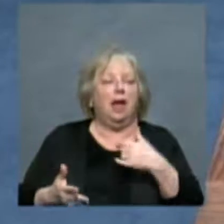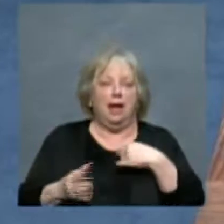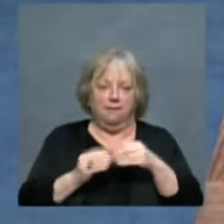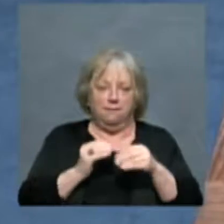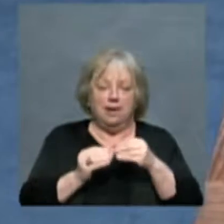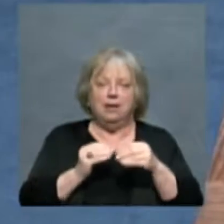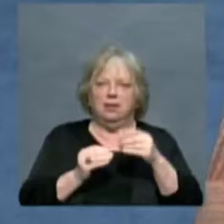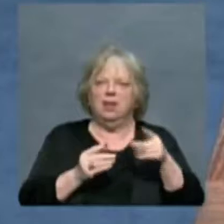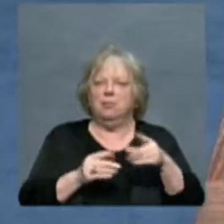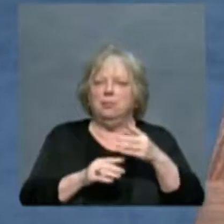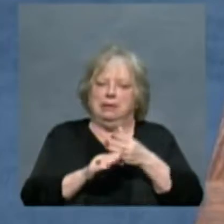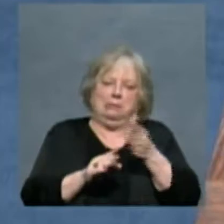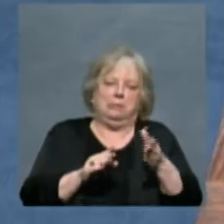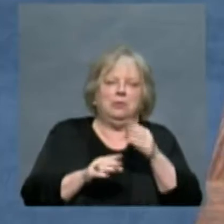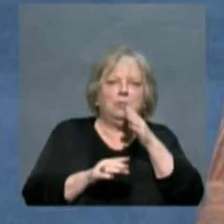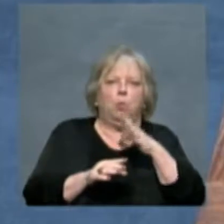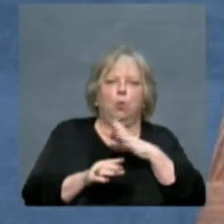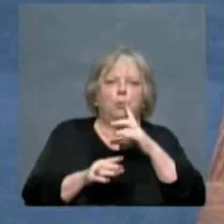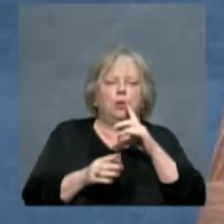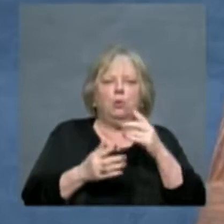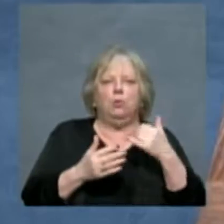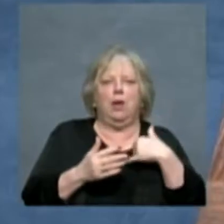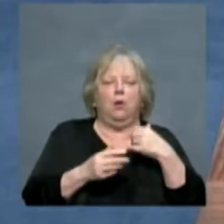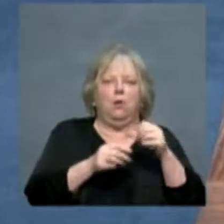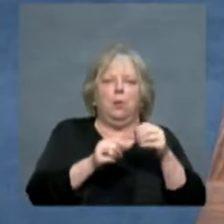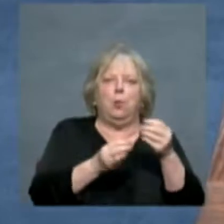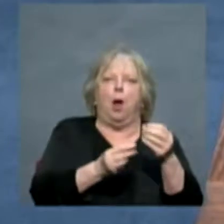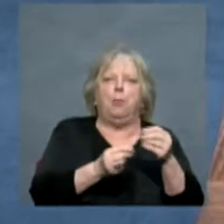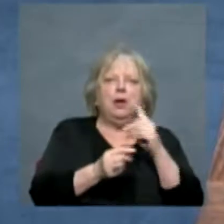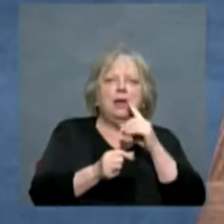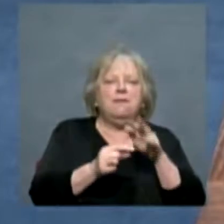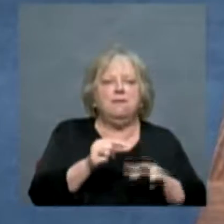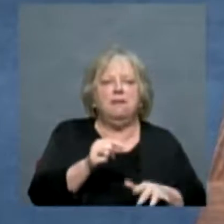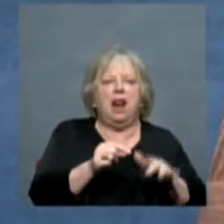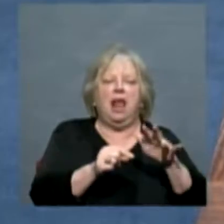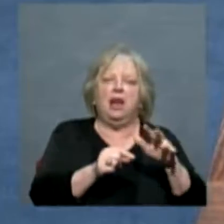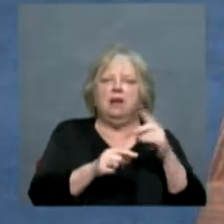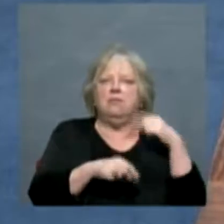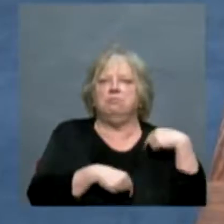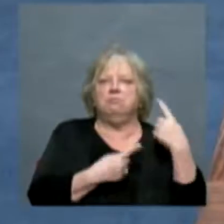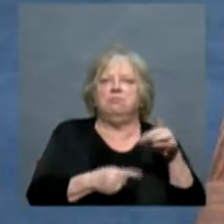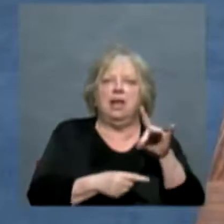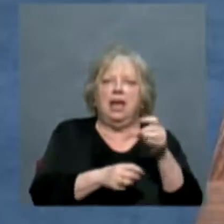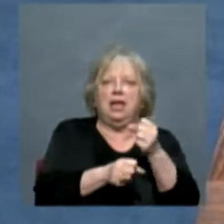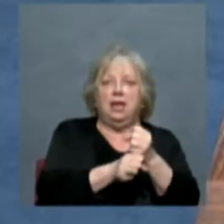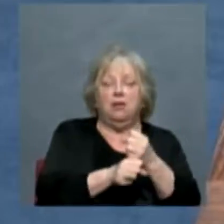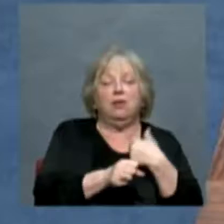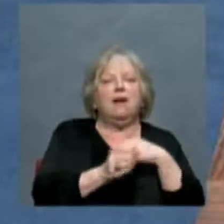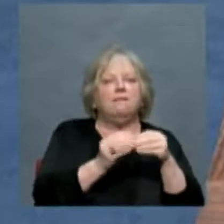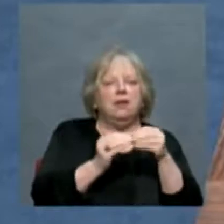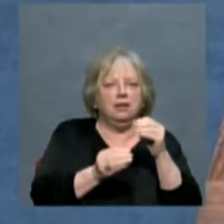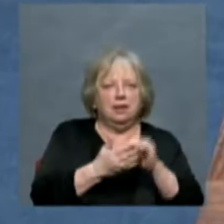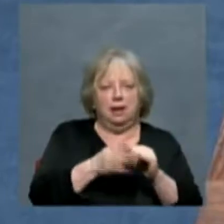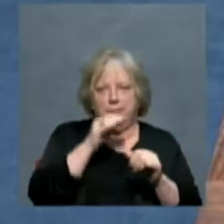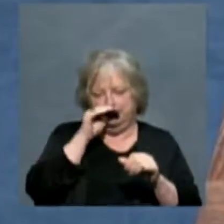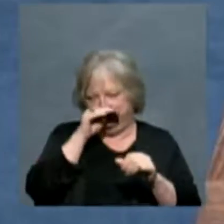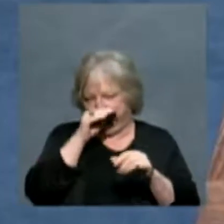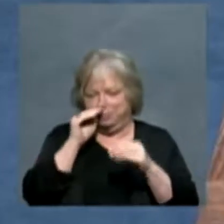fixed. And so I think we're a big part of cleaning the neighborhood up, which it was